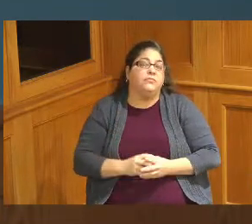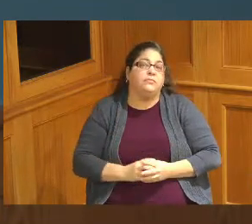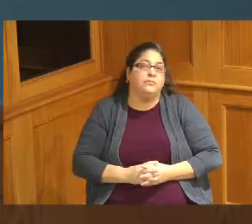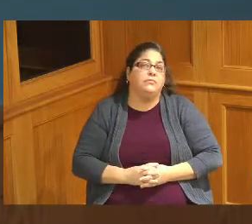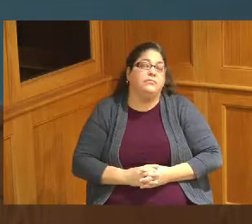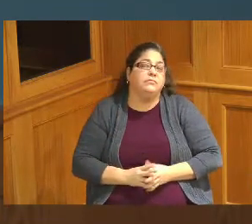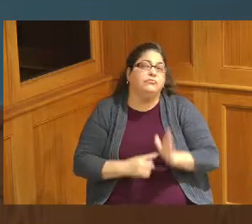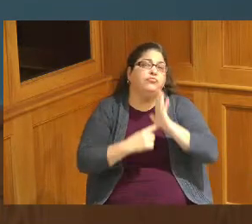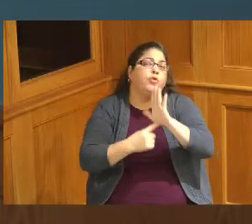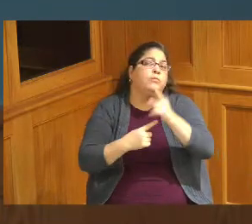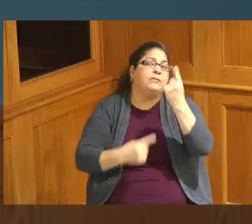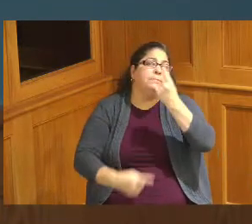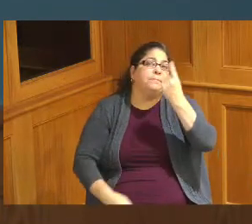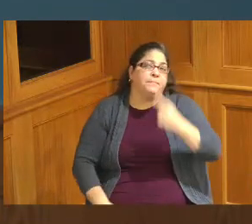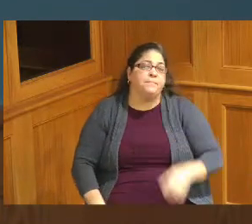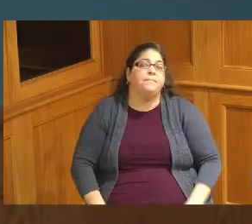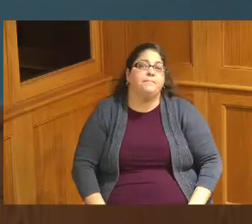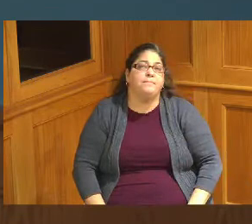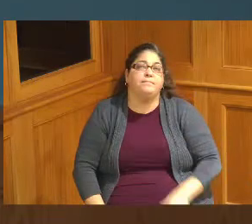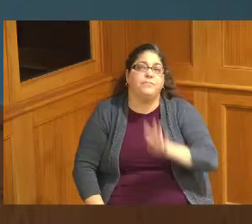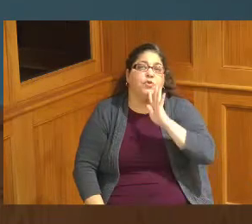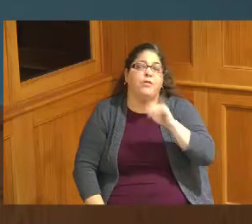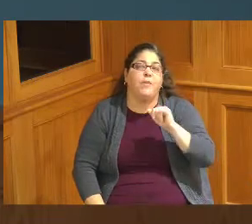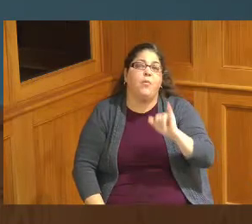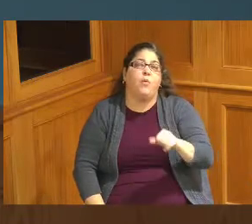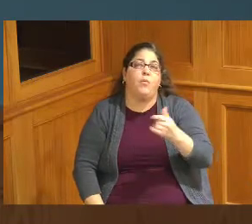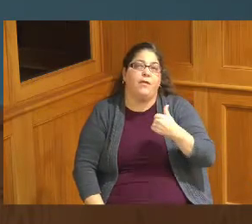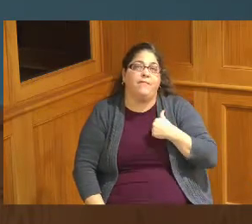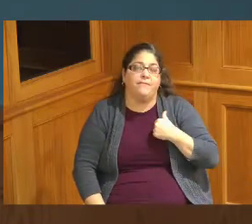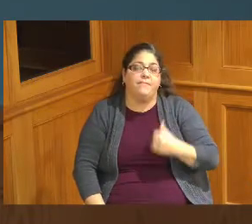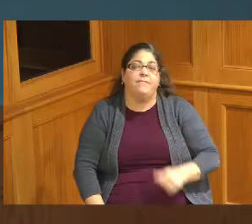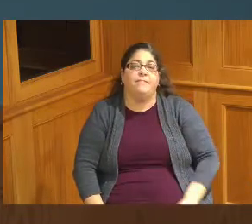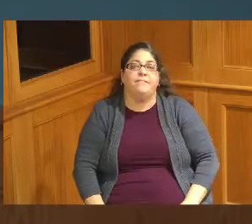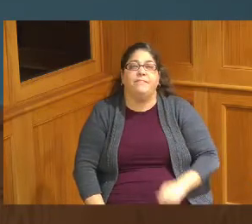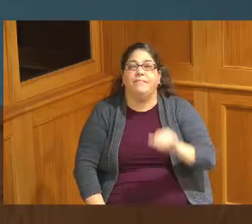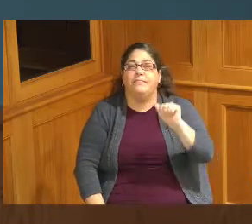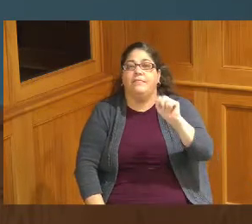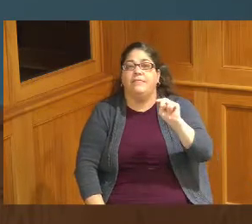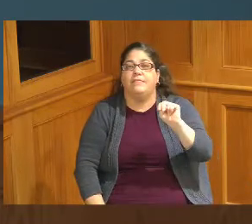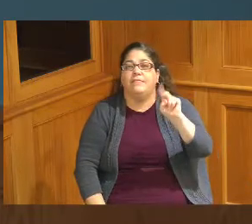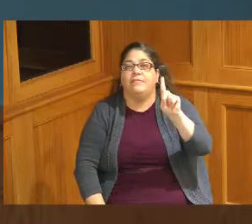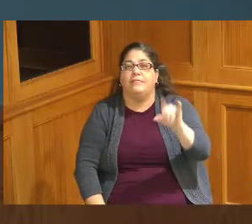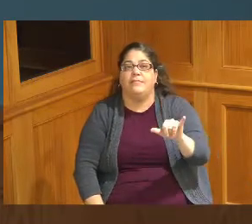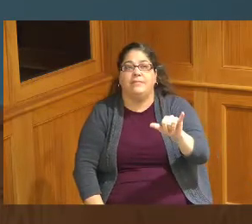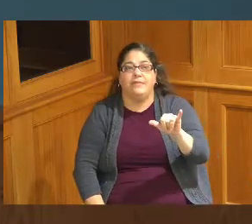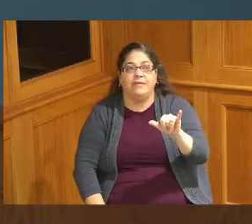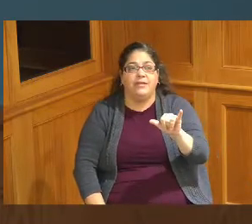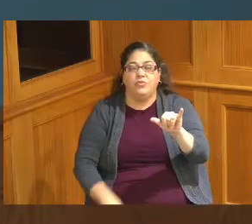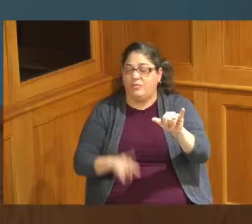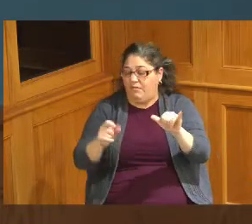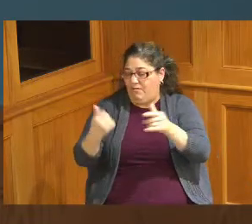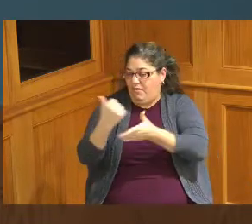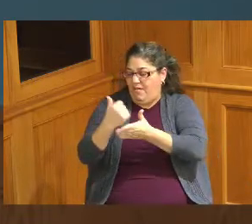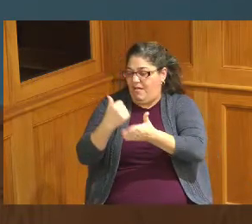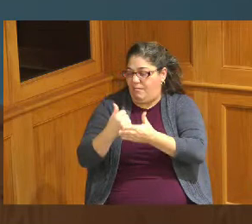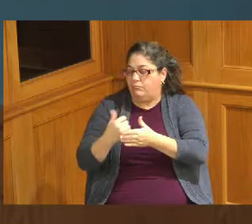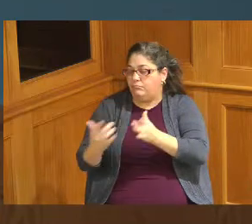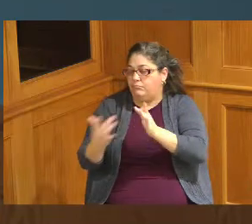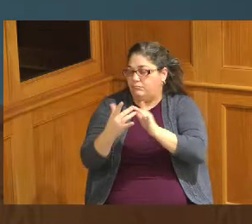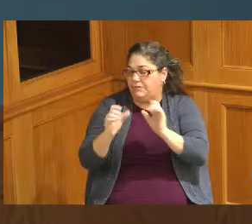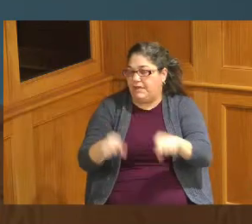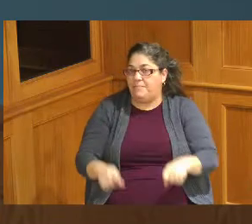shown that talks about what we have. But then, of course, ending with, if you need help, contact, your